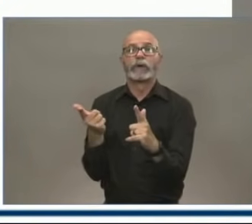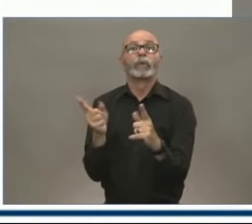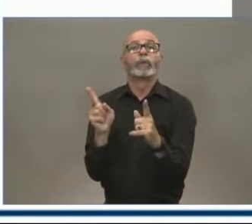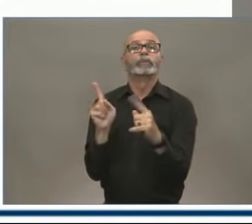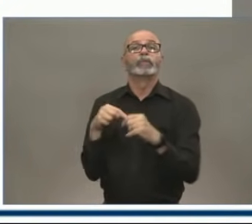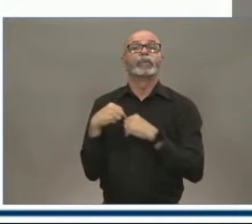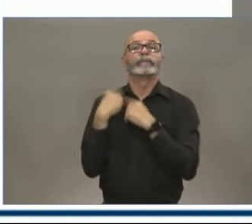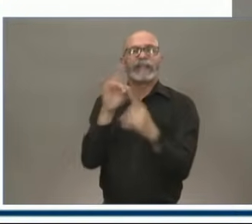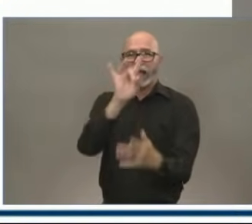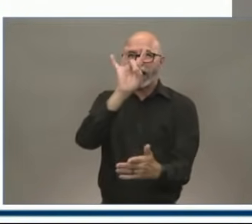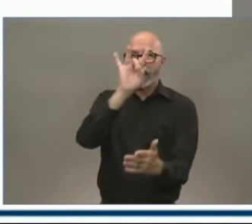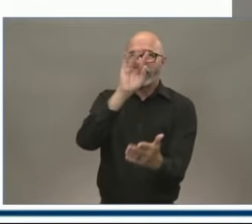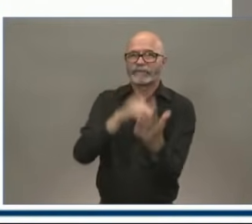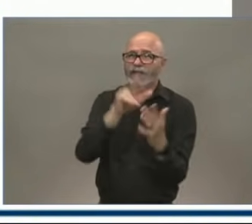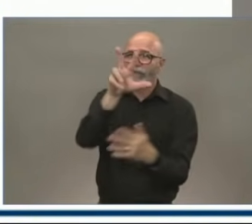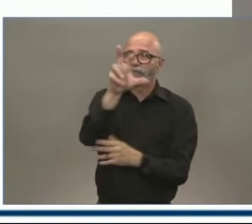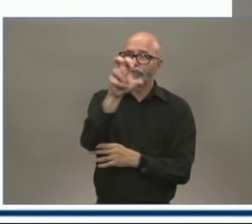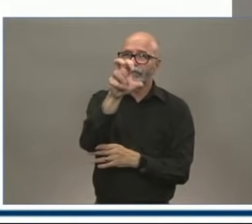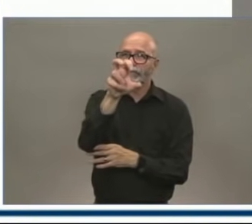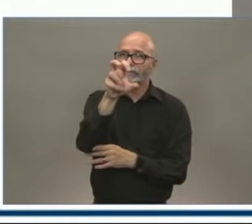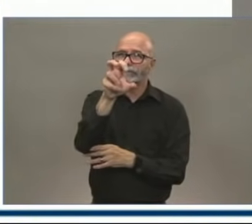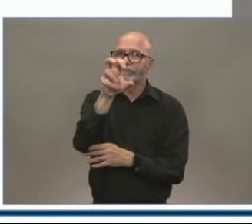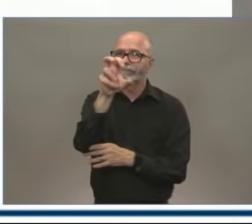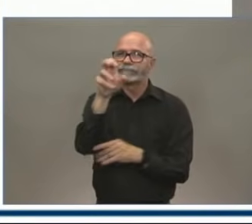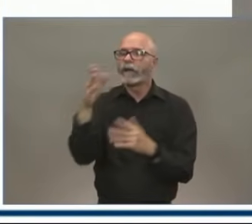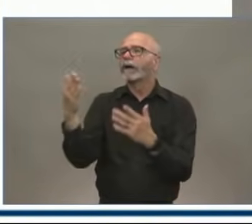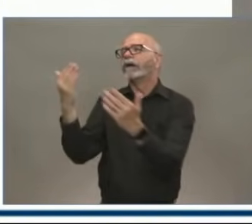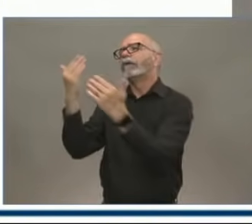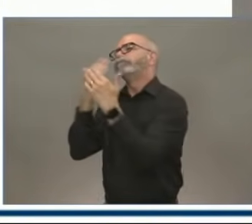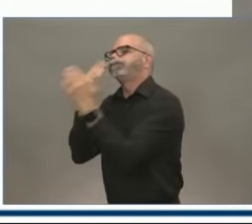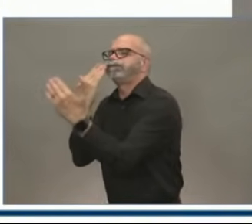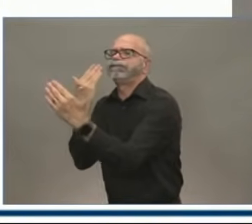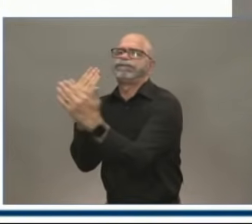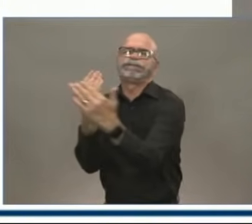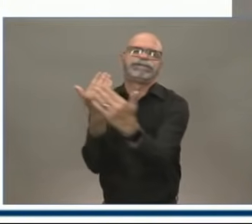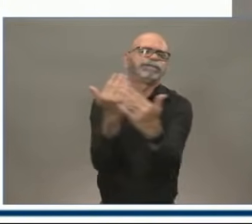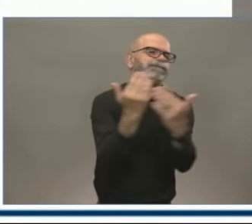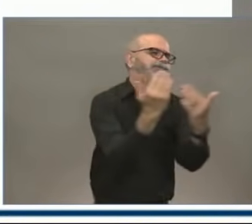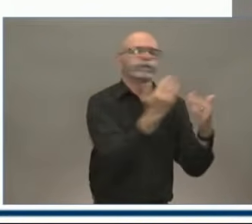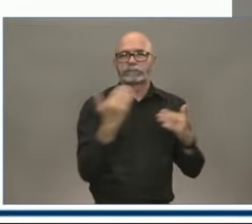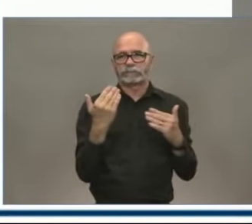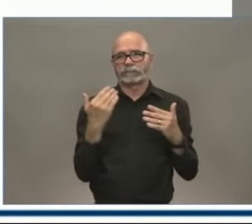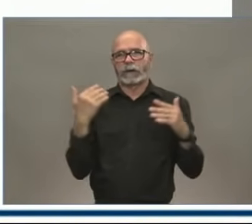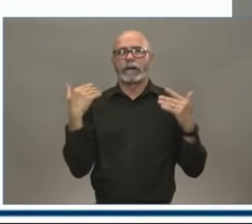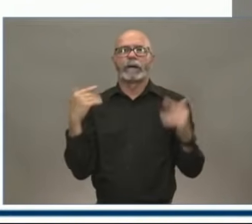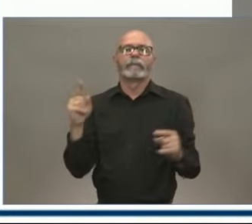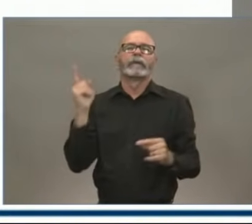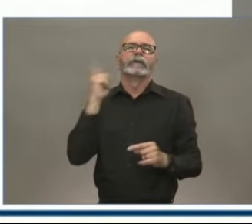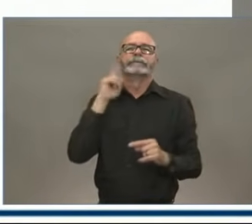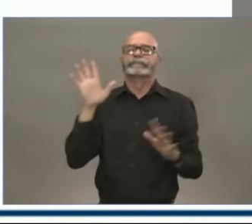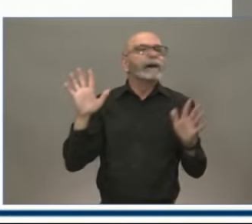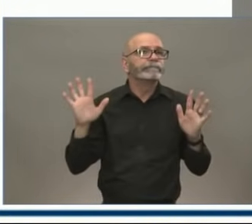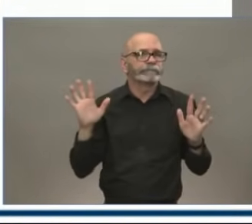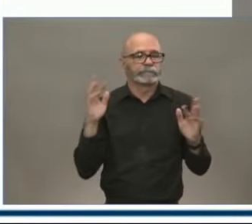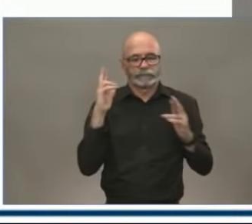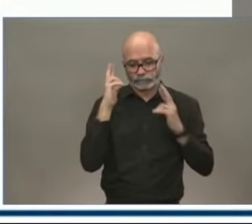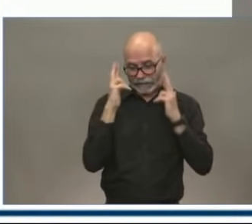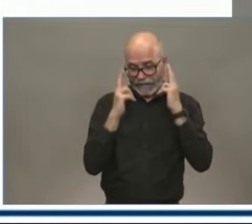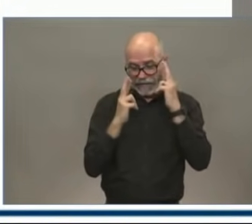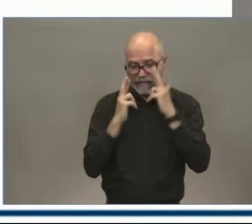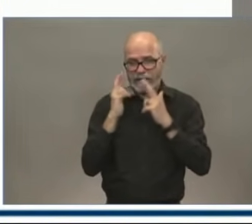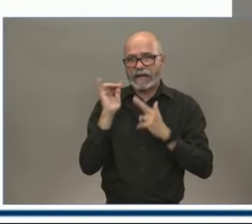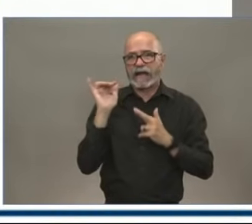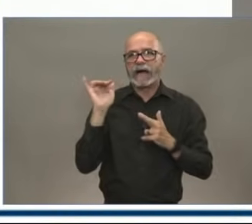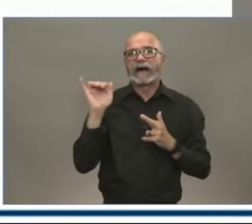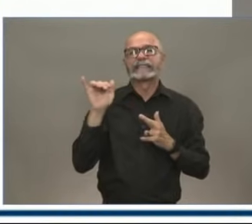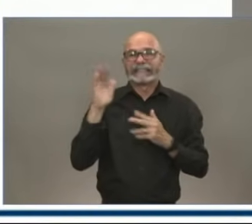that. And I want to say thank you to each and every one of them. We're hearing lots of stories about how people are recognizing that it's not just for themselves, but